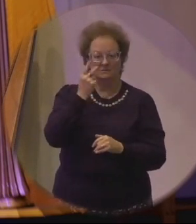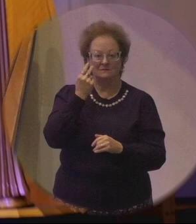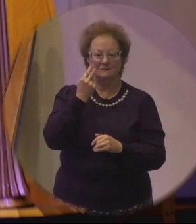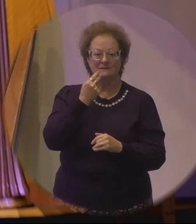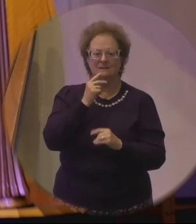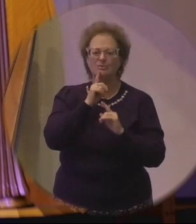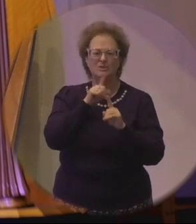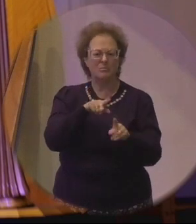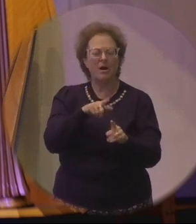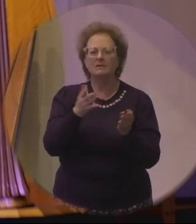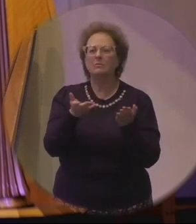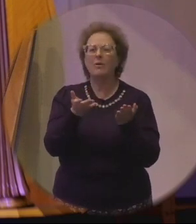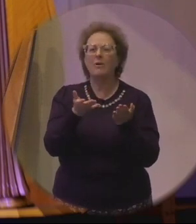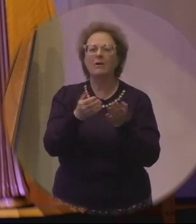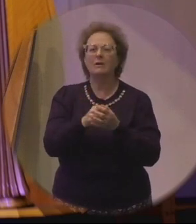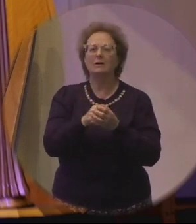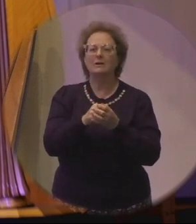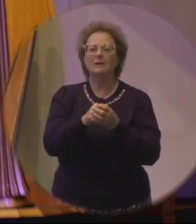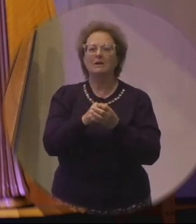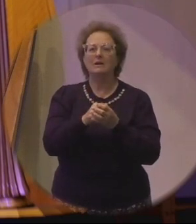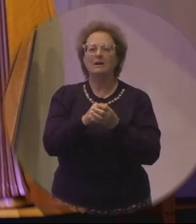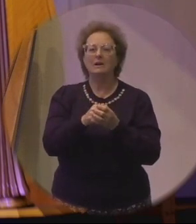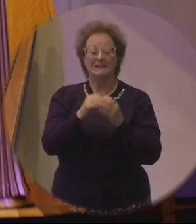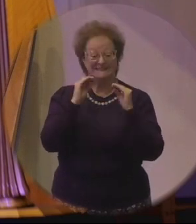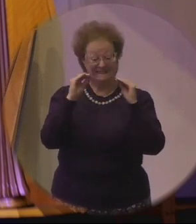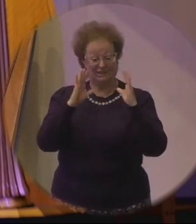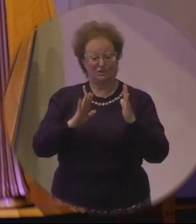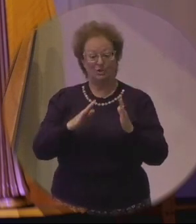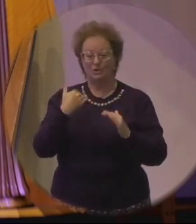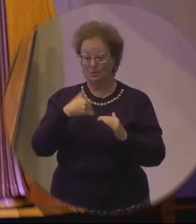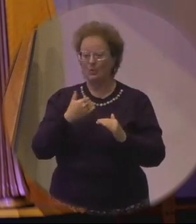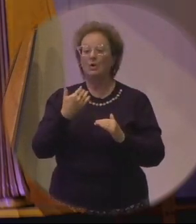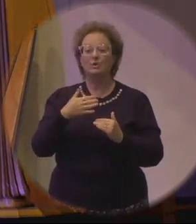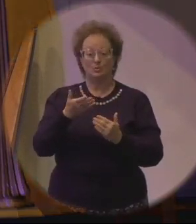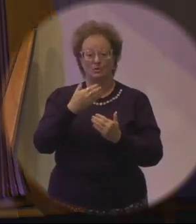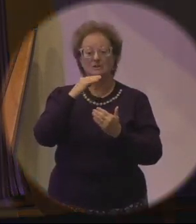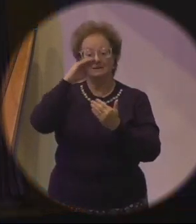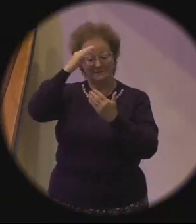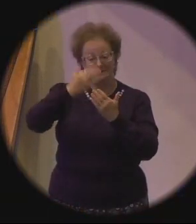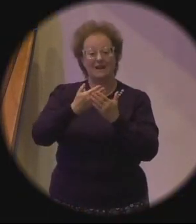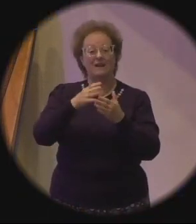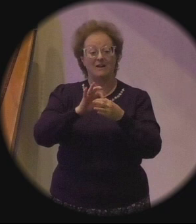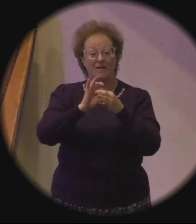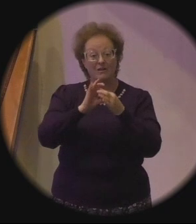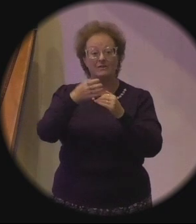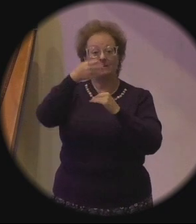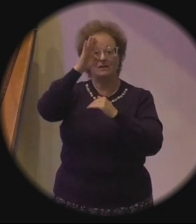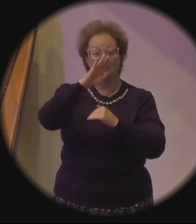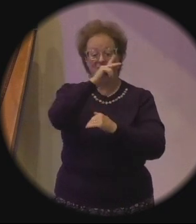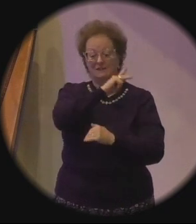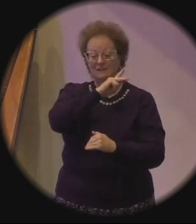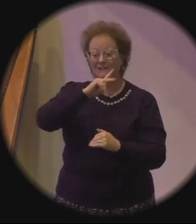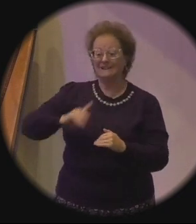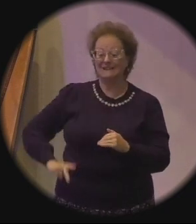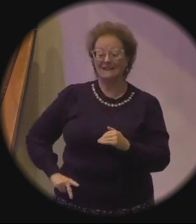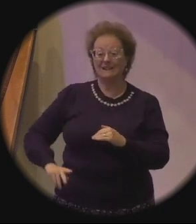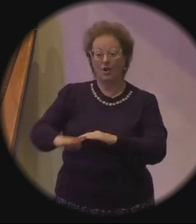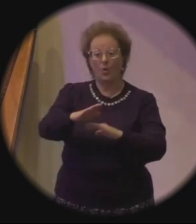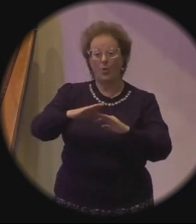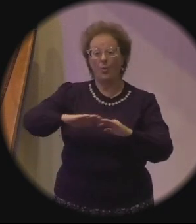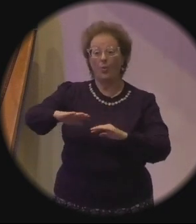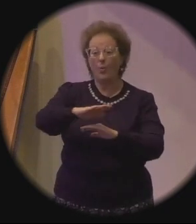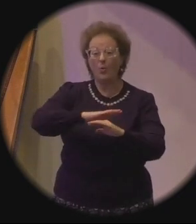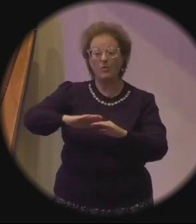in an amazing way. Listen to what he says next. Rabbi, you are the Son of God. You are the King of Israel. That's